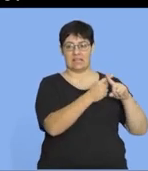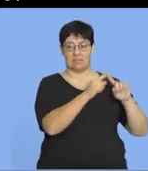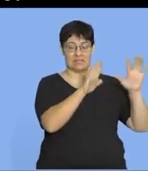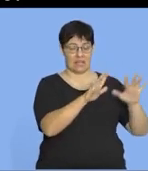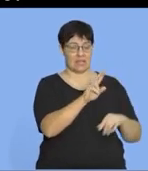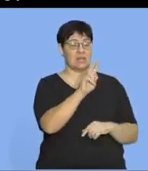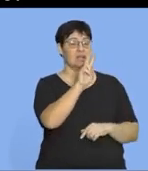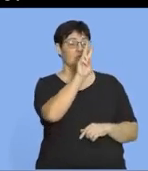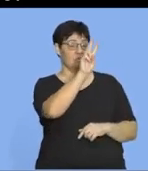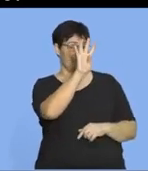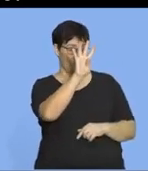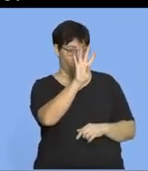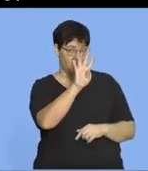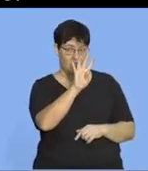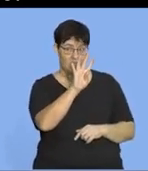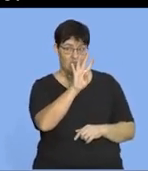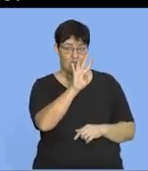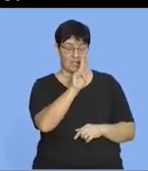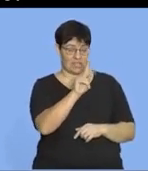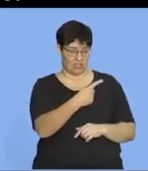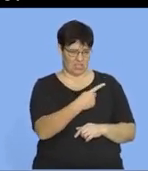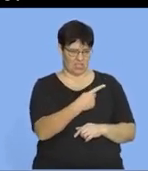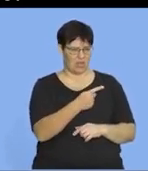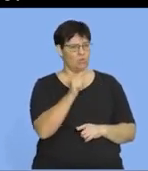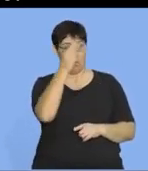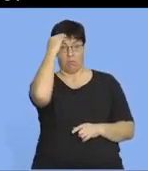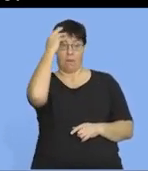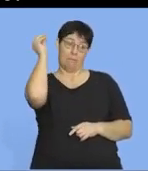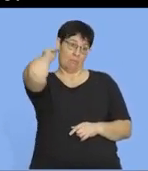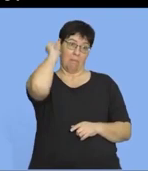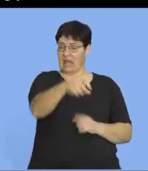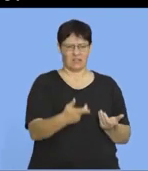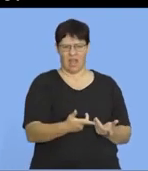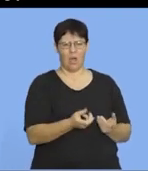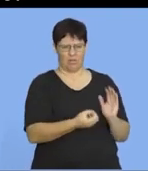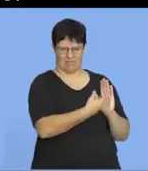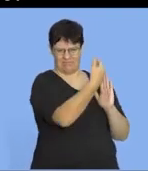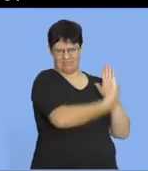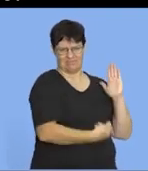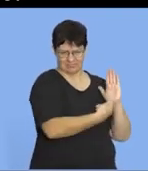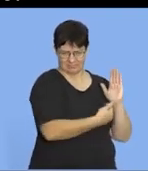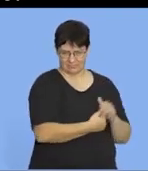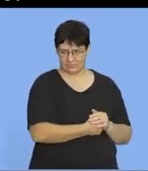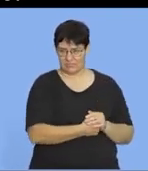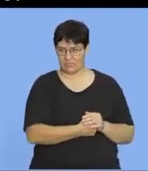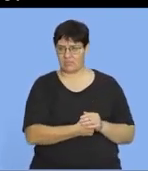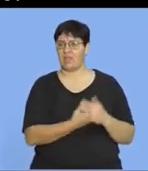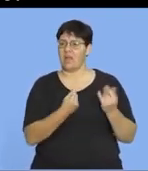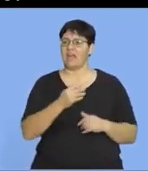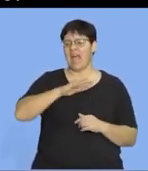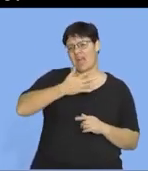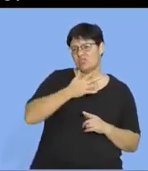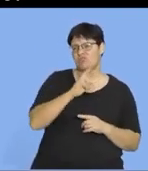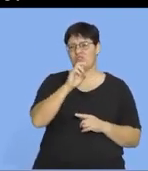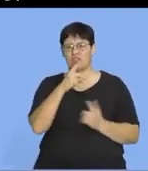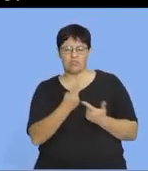to the 24 kilograms. Not a value you need to know, it will be given to you. Average radius of